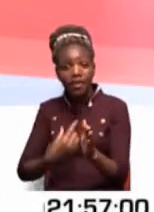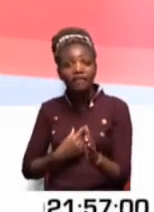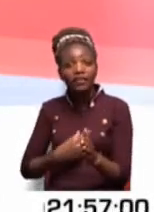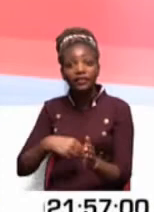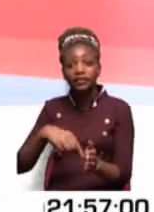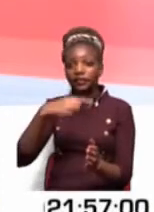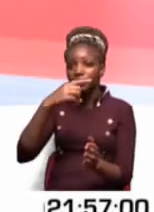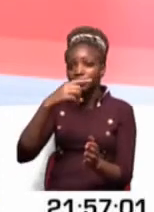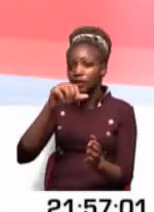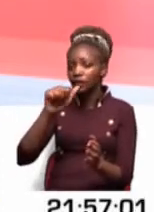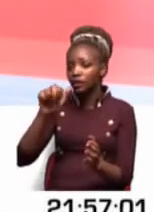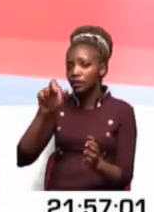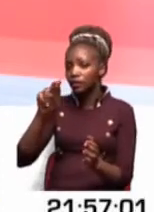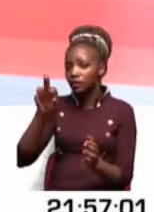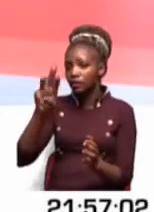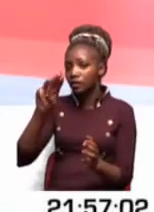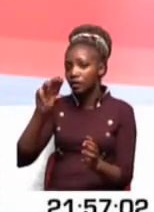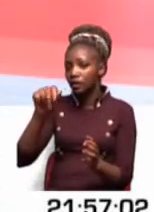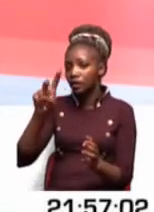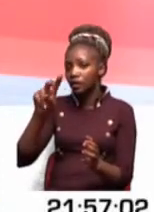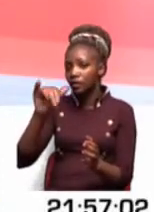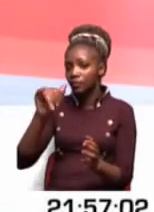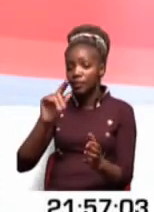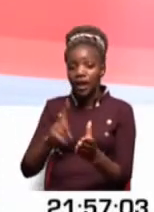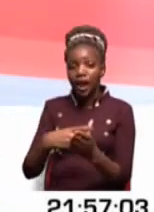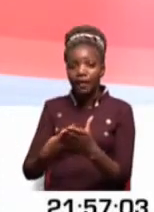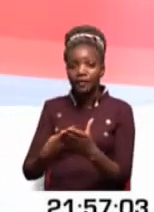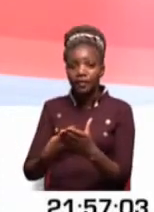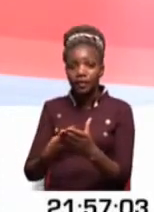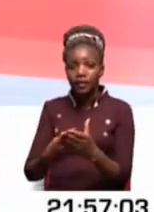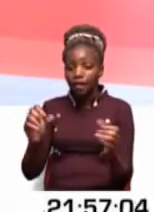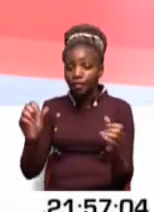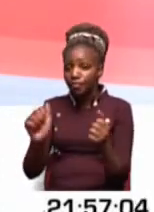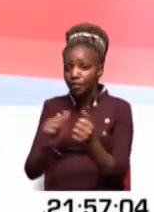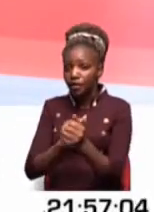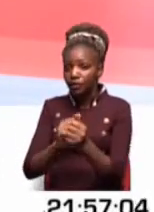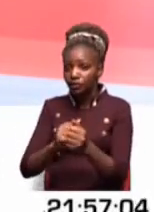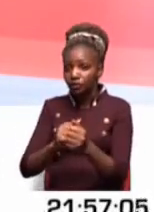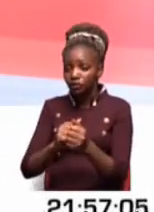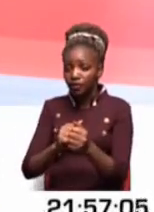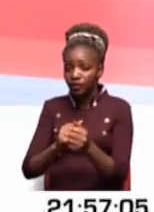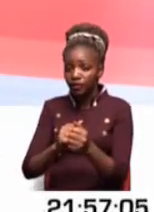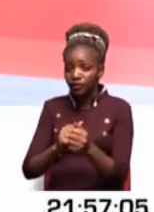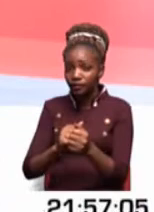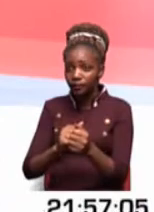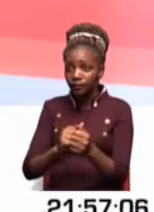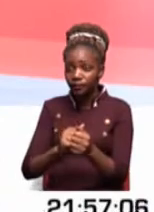And they brought down the Berlin Wall some 20 years ago,